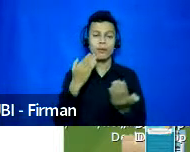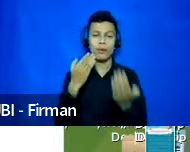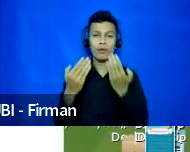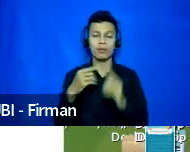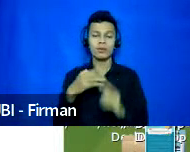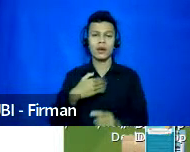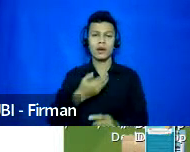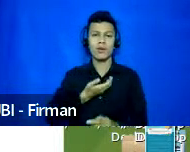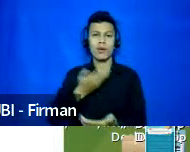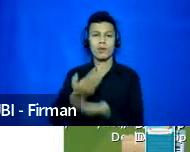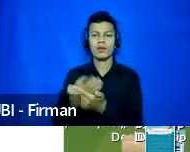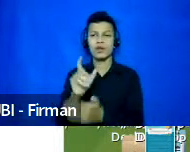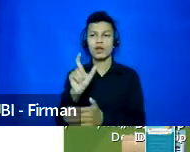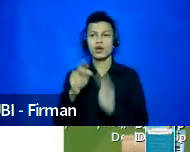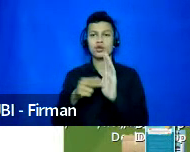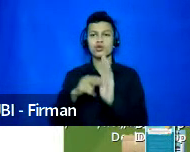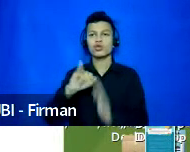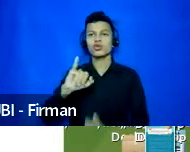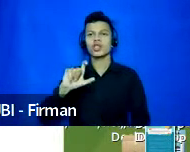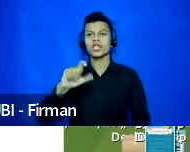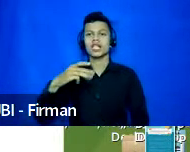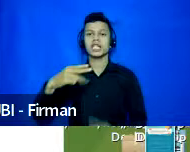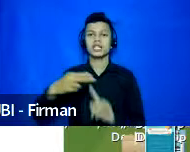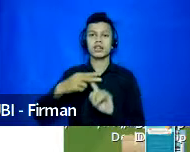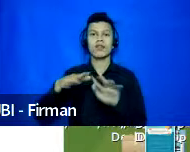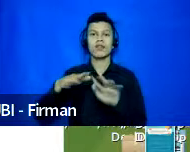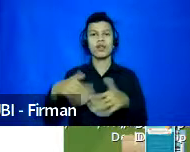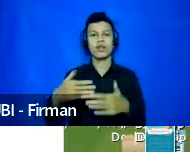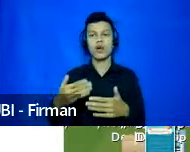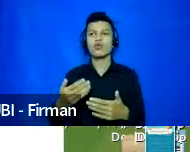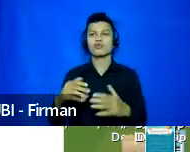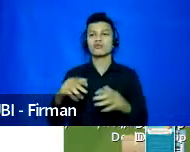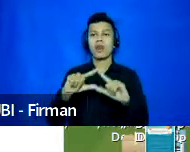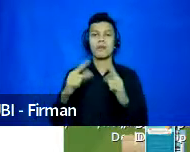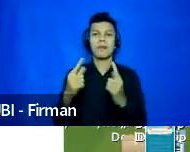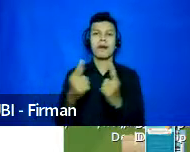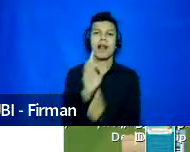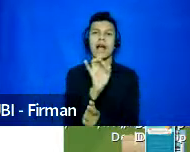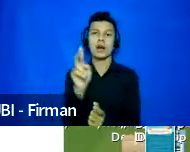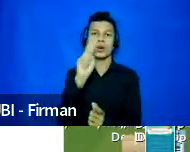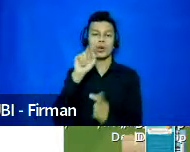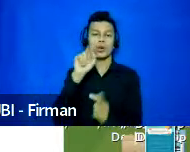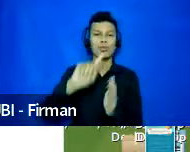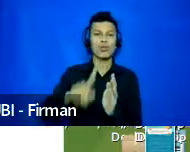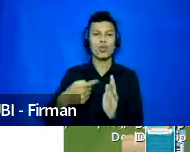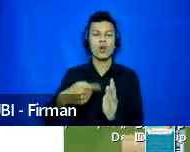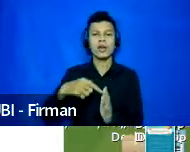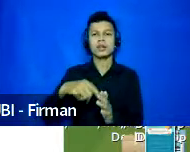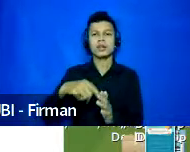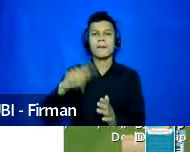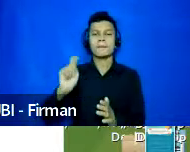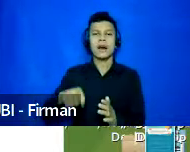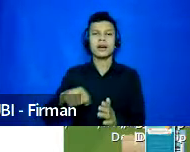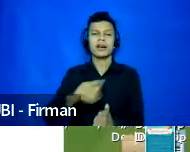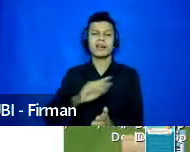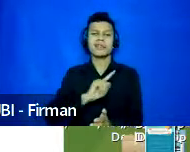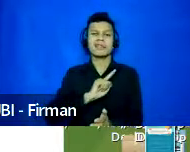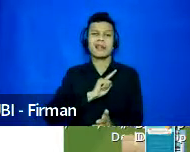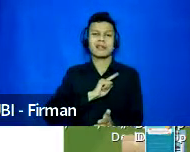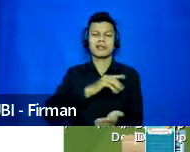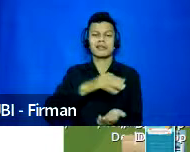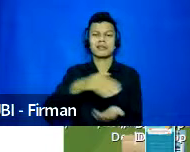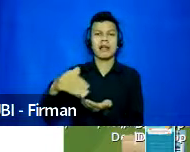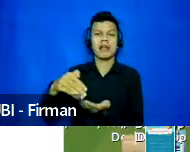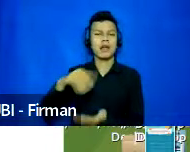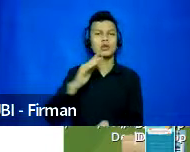other multilateral bodies also to stop using data privacy alone, because data privacy cannot be ensured by proprietary software, and